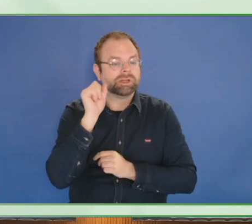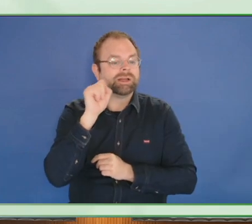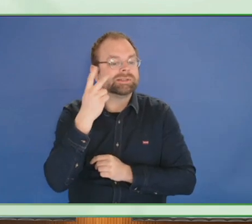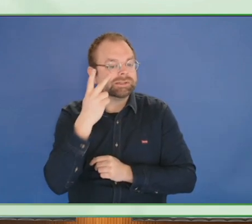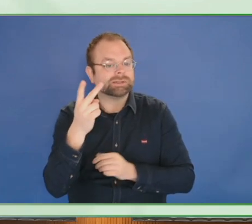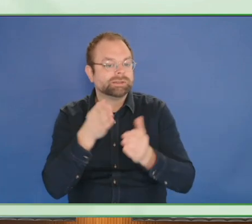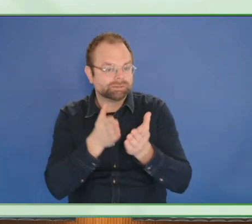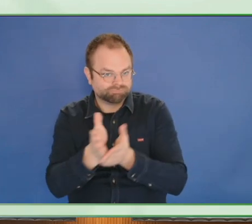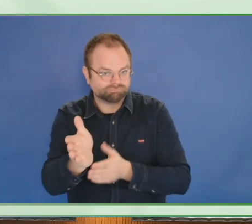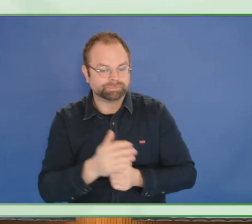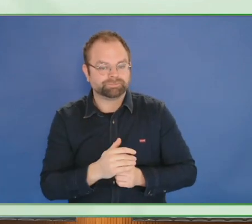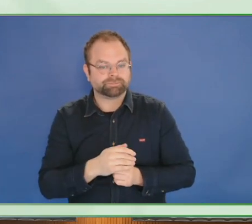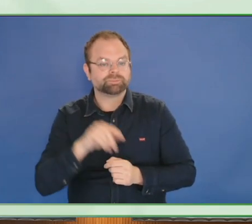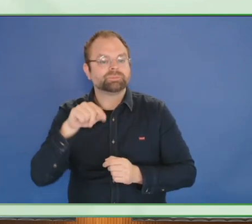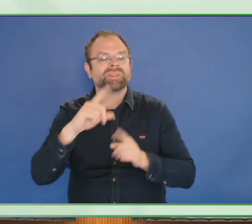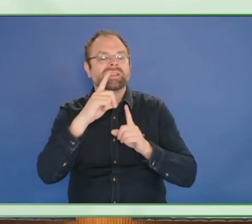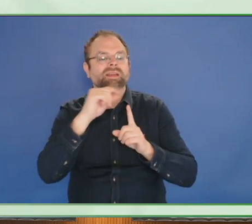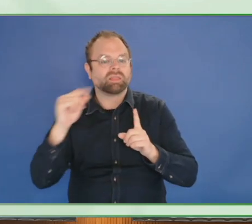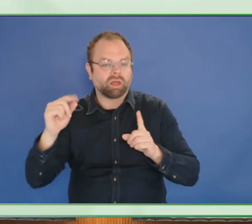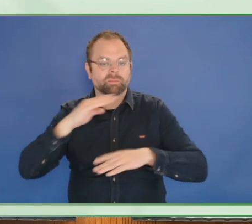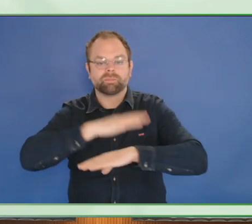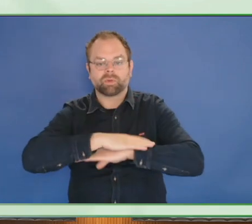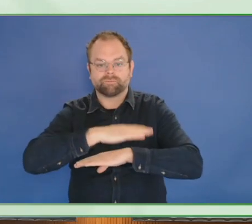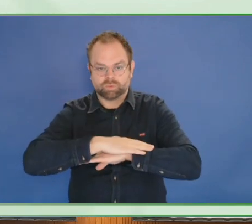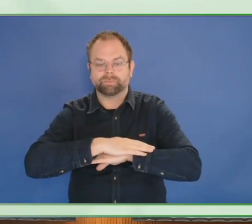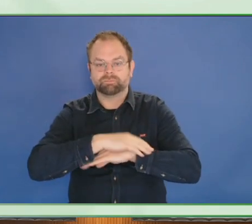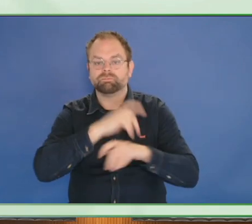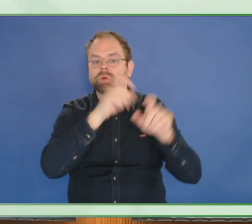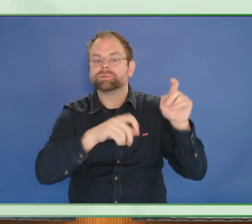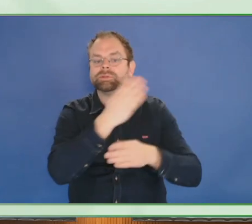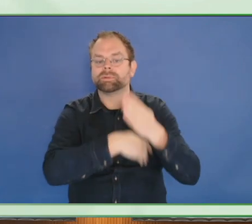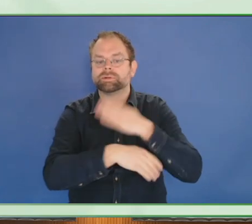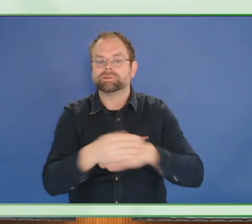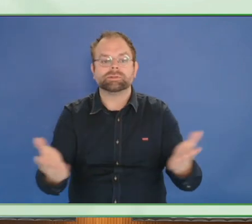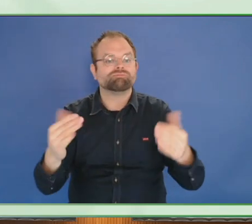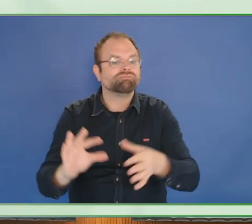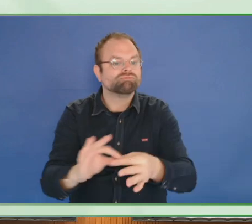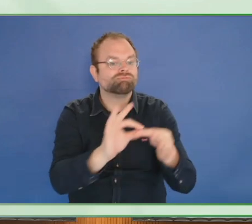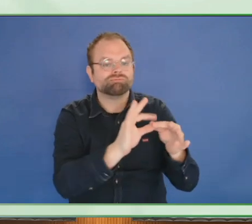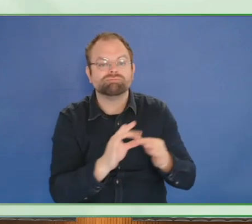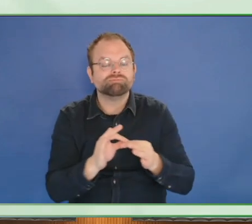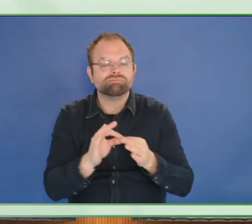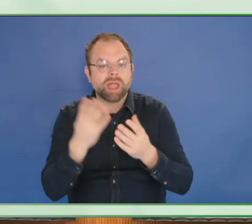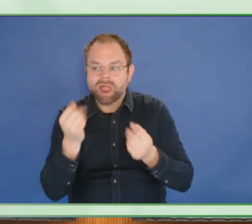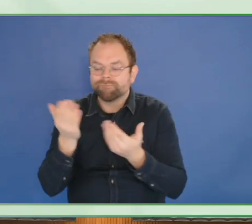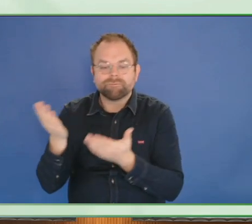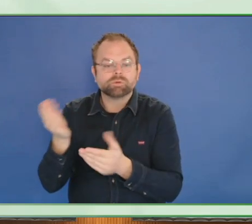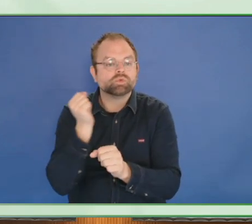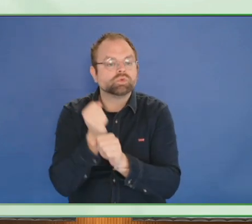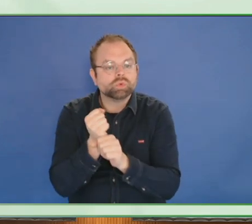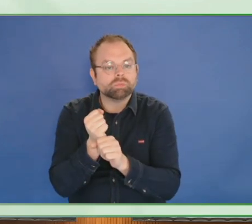qd@qader.org. And also, we launched a business helpline offering immediate economic empowerment